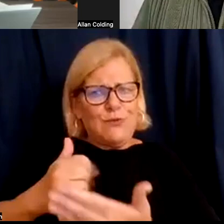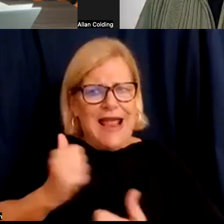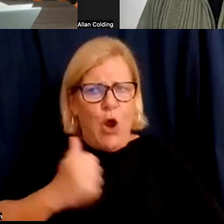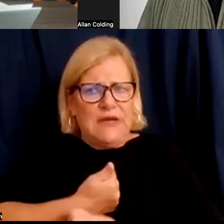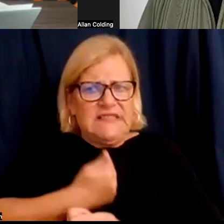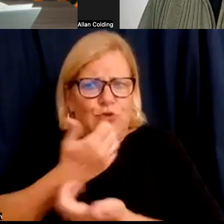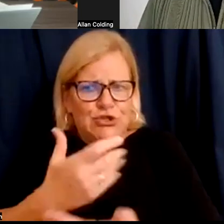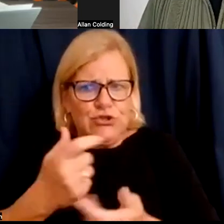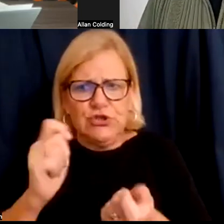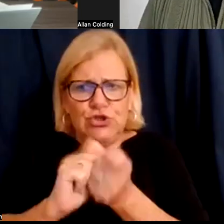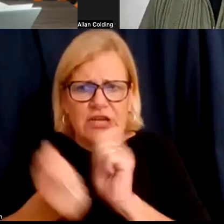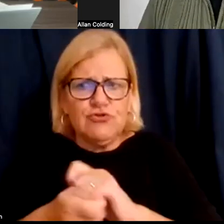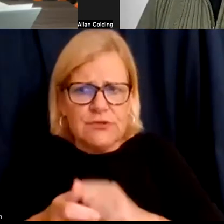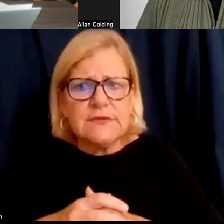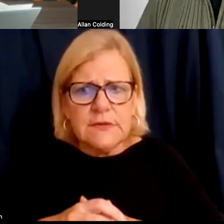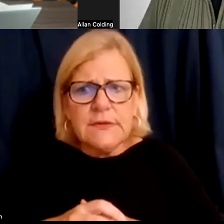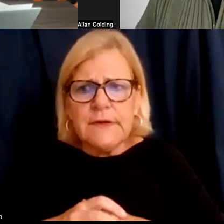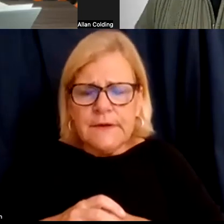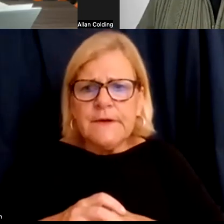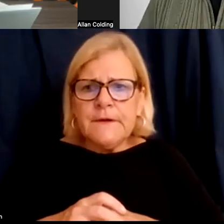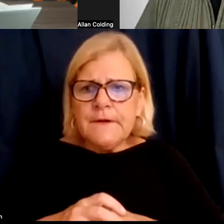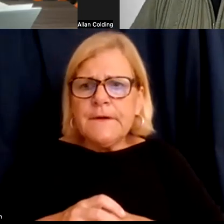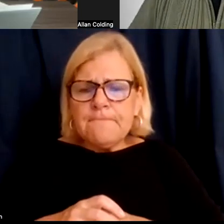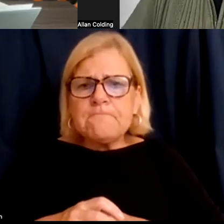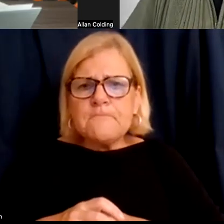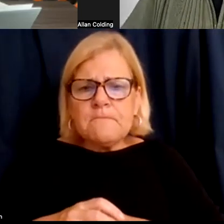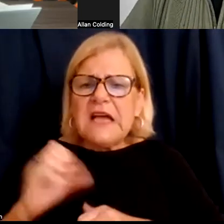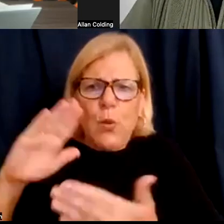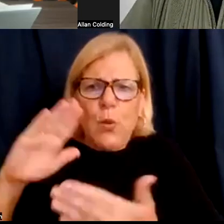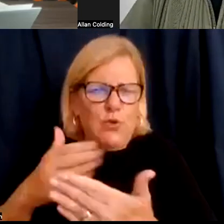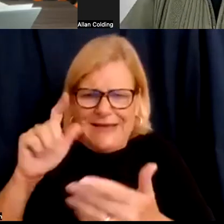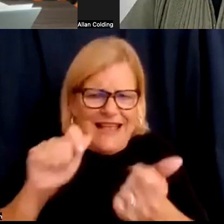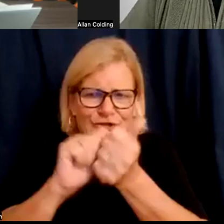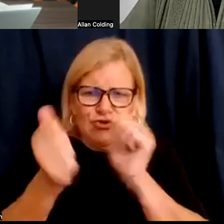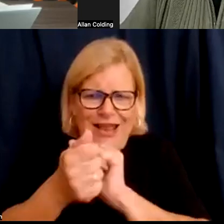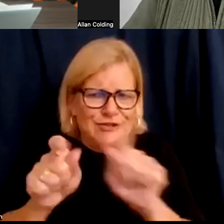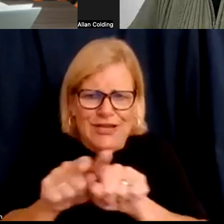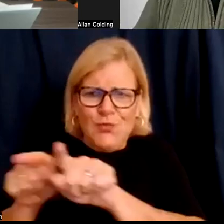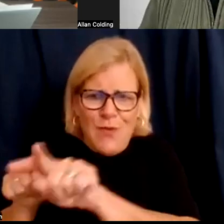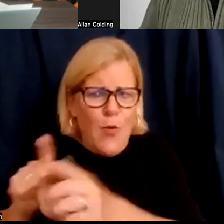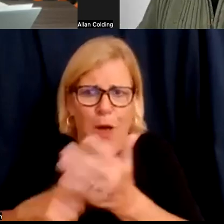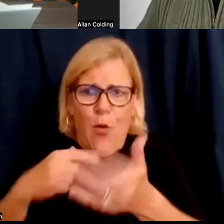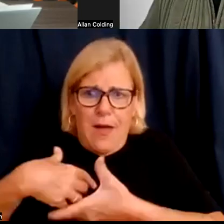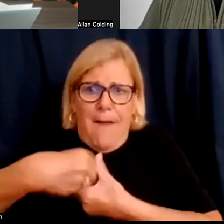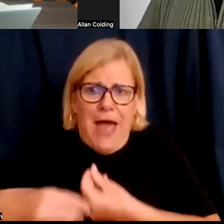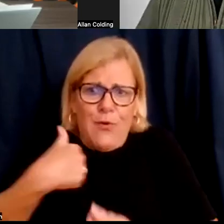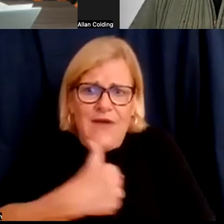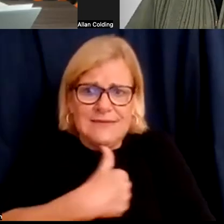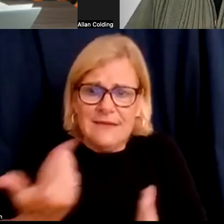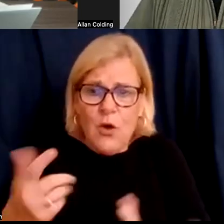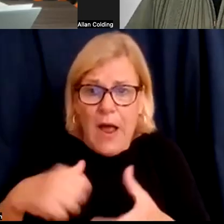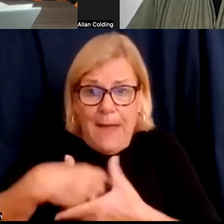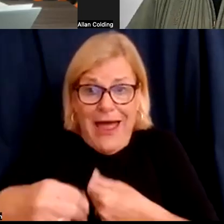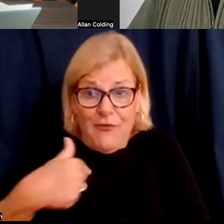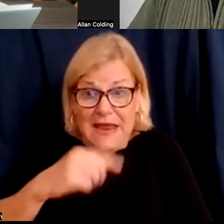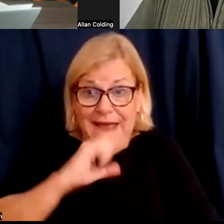expression changes. Okay, and so the music has to change as well. What's going to come out of or what came out of me at the